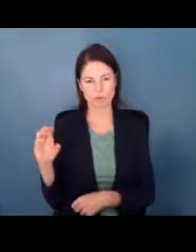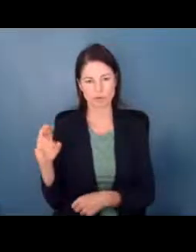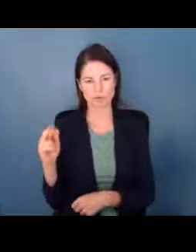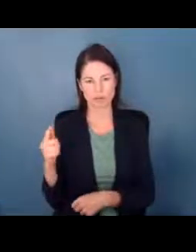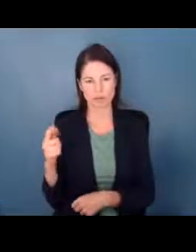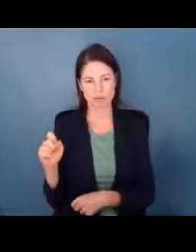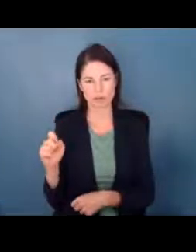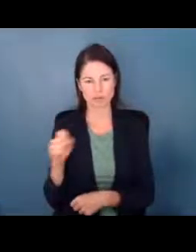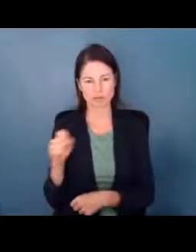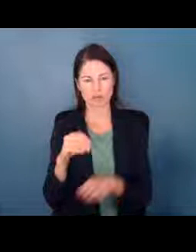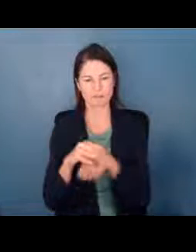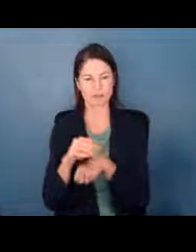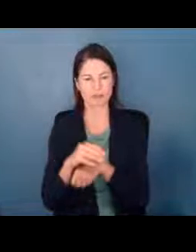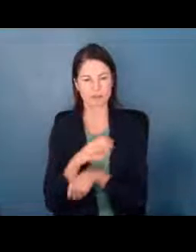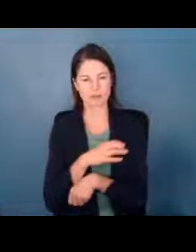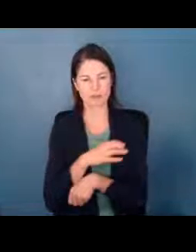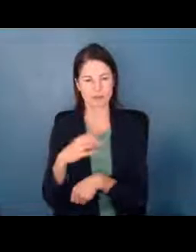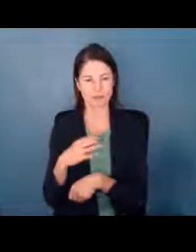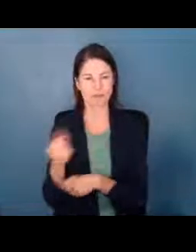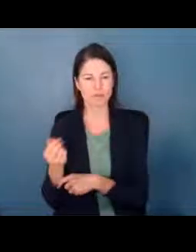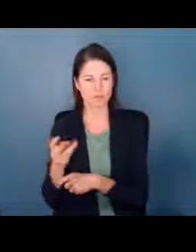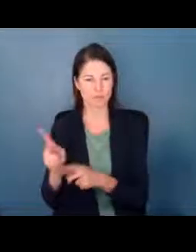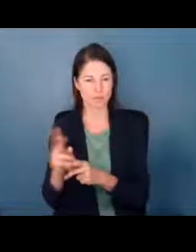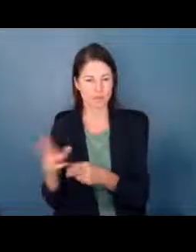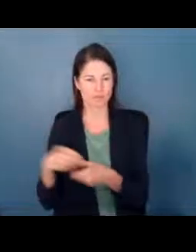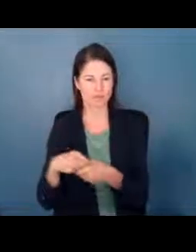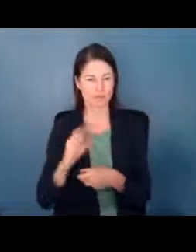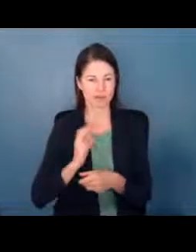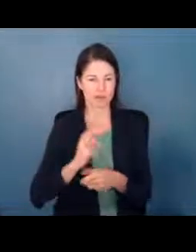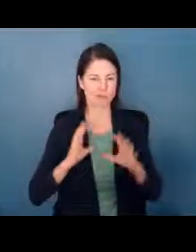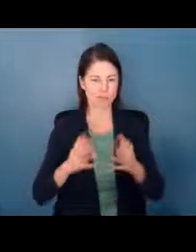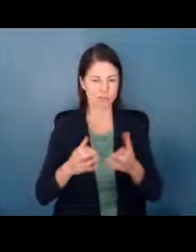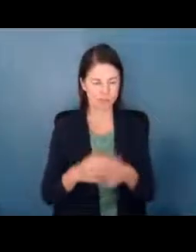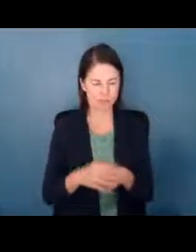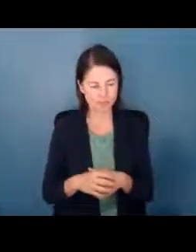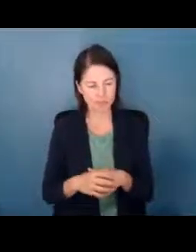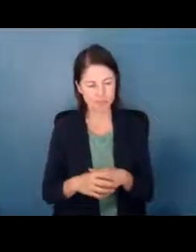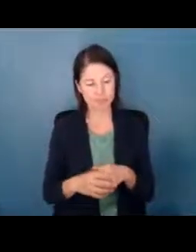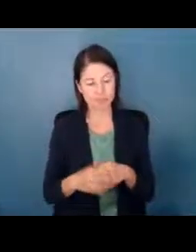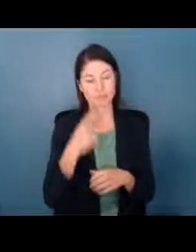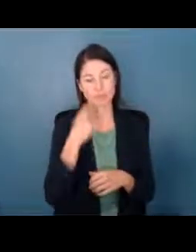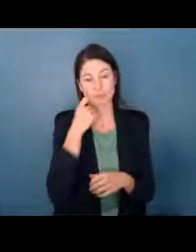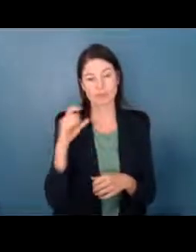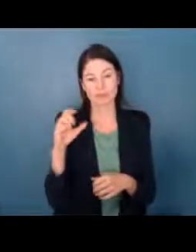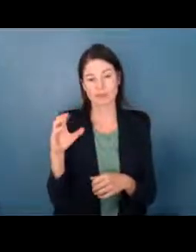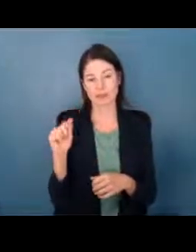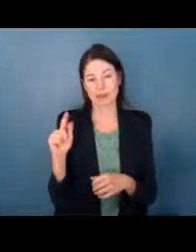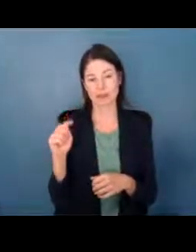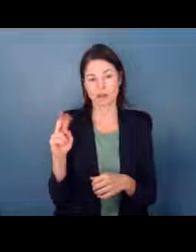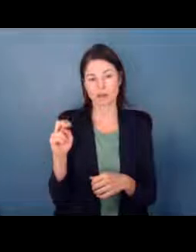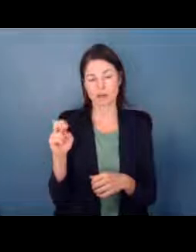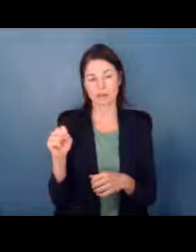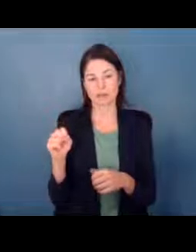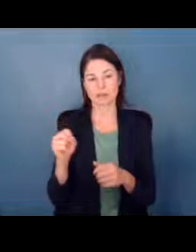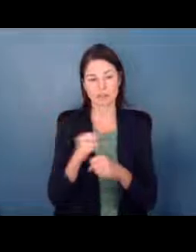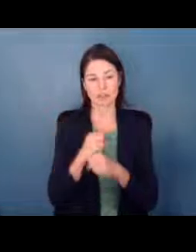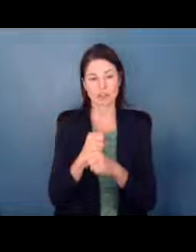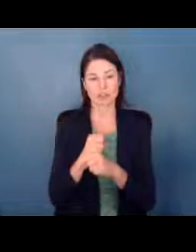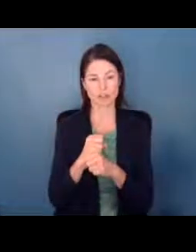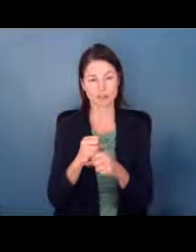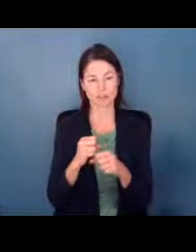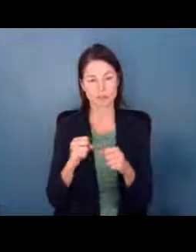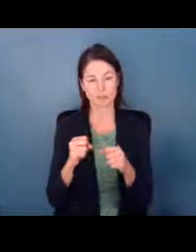experts in that area on the TAC. And incorporate lessons learned from the recent Caltrans data security report. That was not a publicly